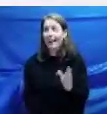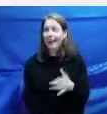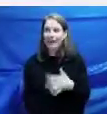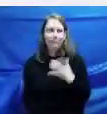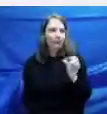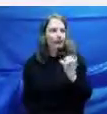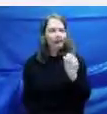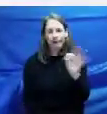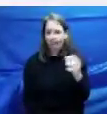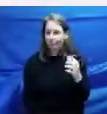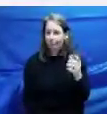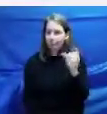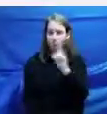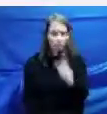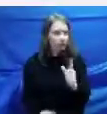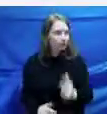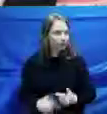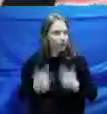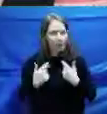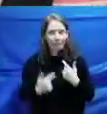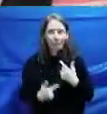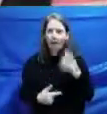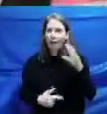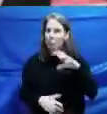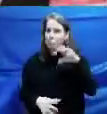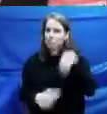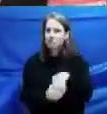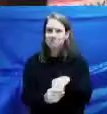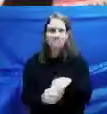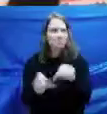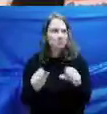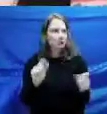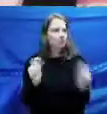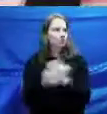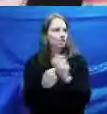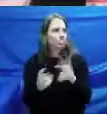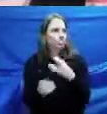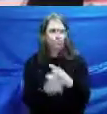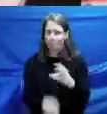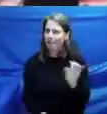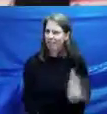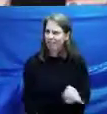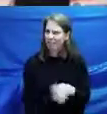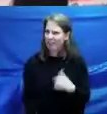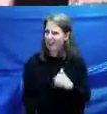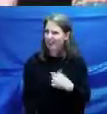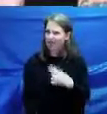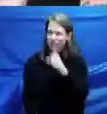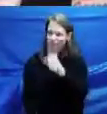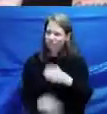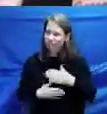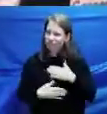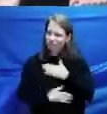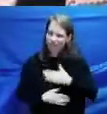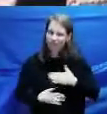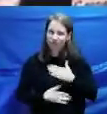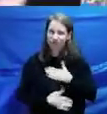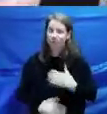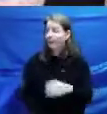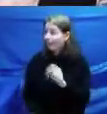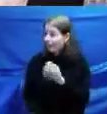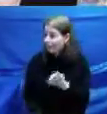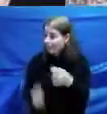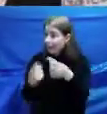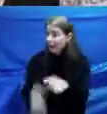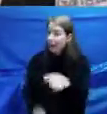the world. And that's the kind of stuff I really like doing. Even if there is a chance that what happened in the Gulf Coast, even if it wasn't by you